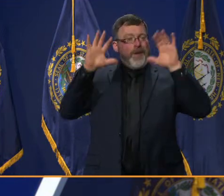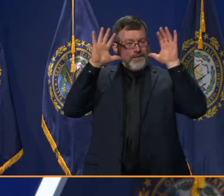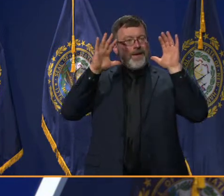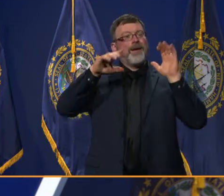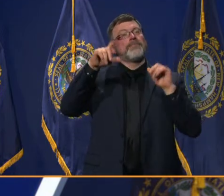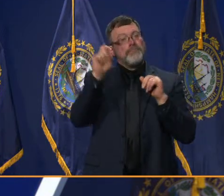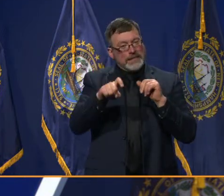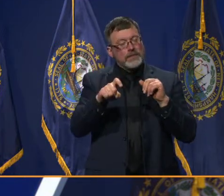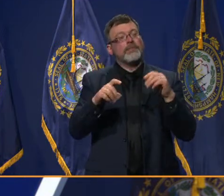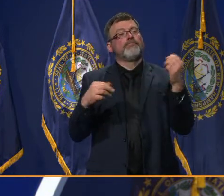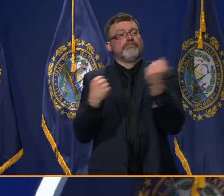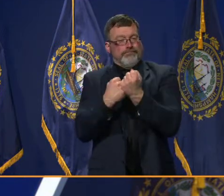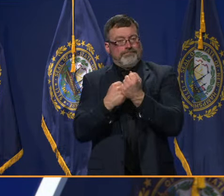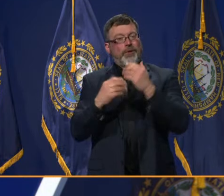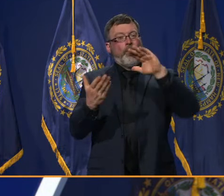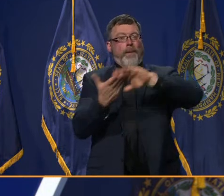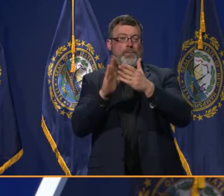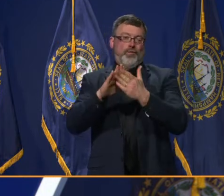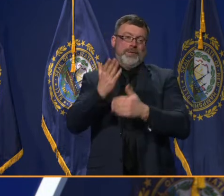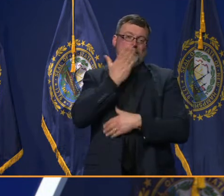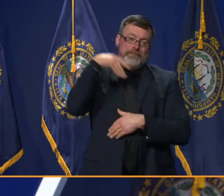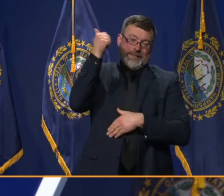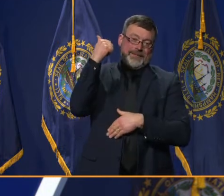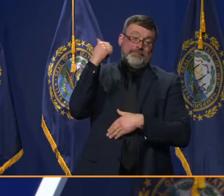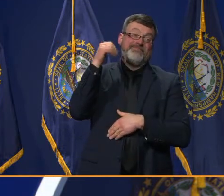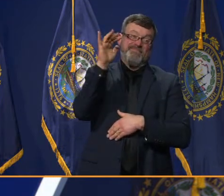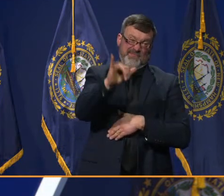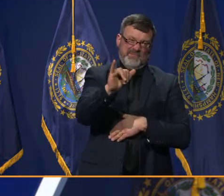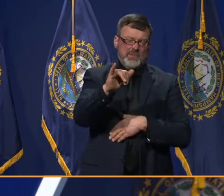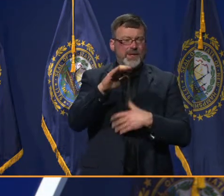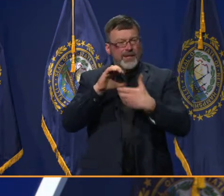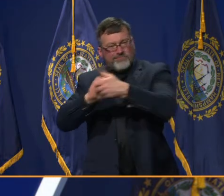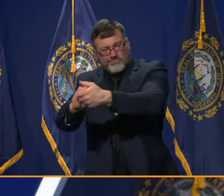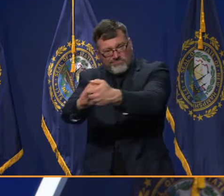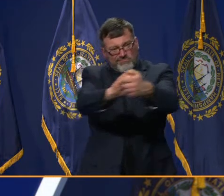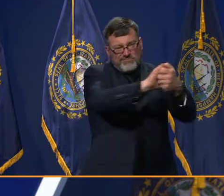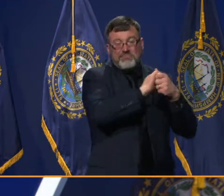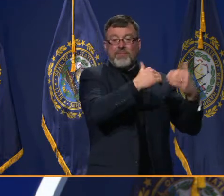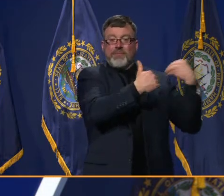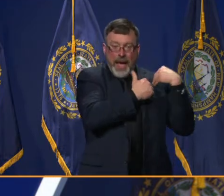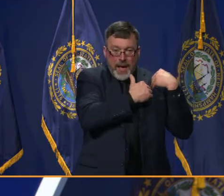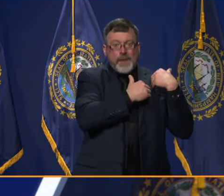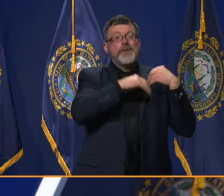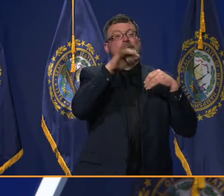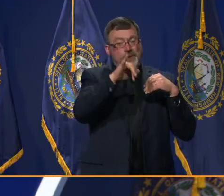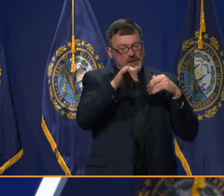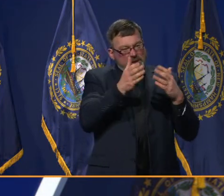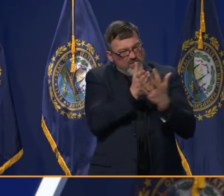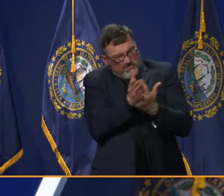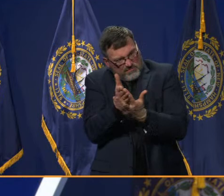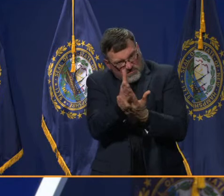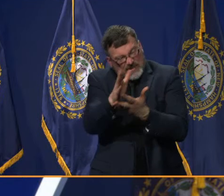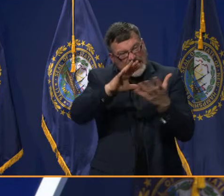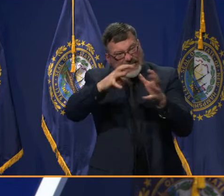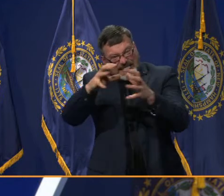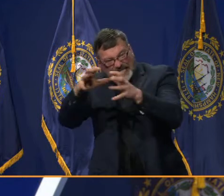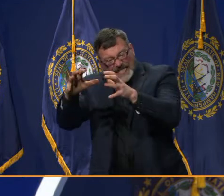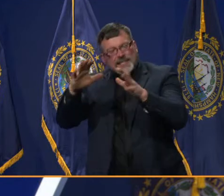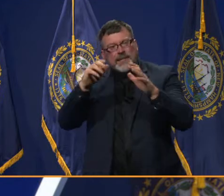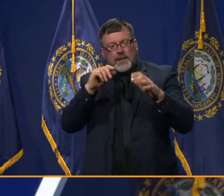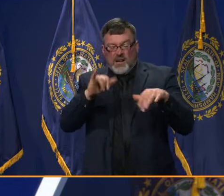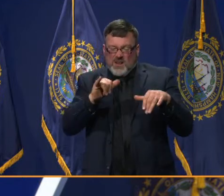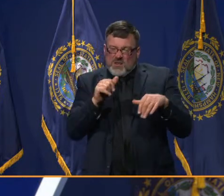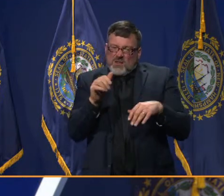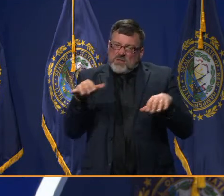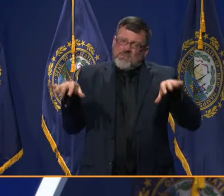collective obligation, at times and in the course of limited events, to do what must be done, it's an essential